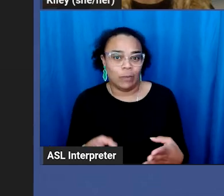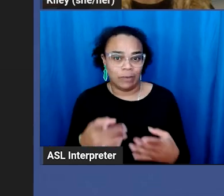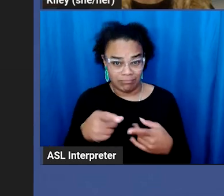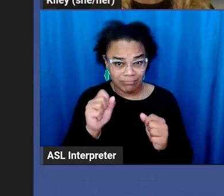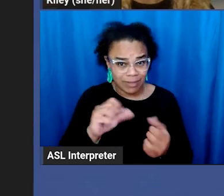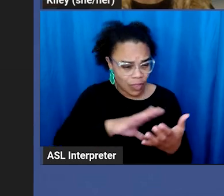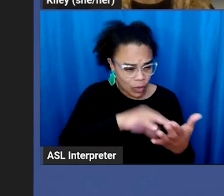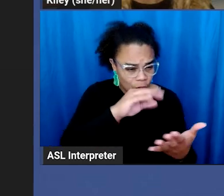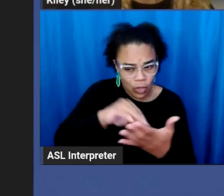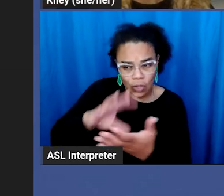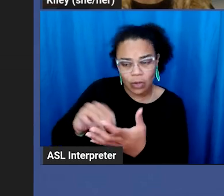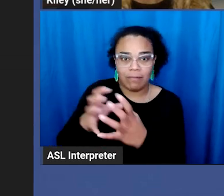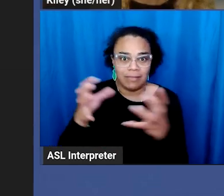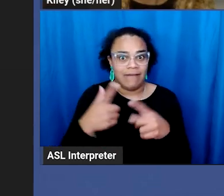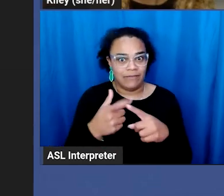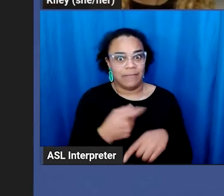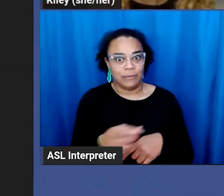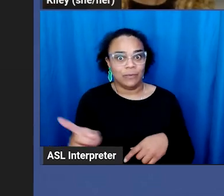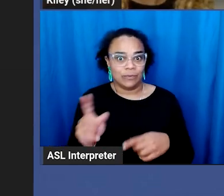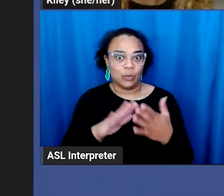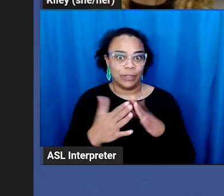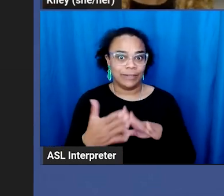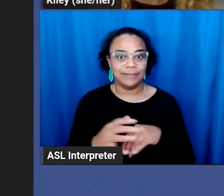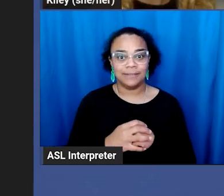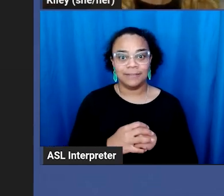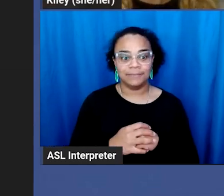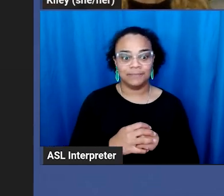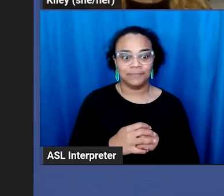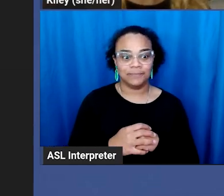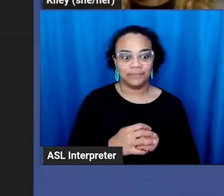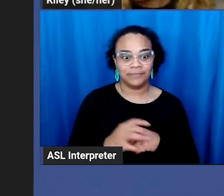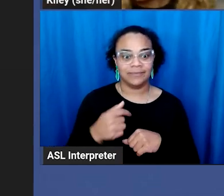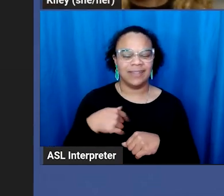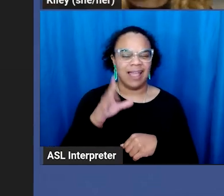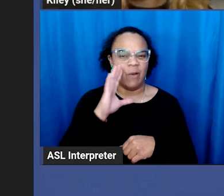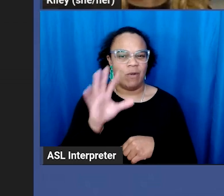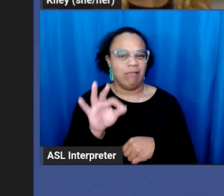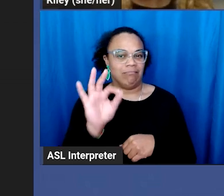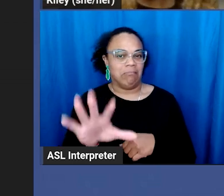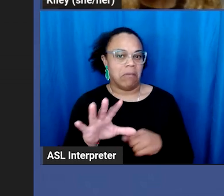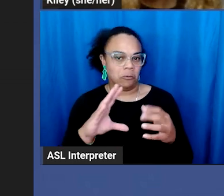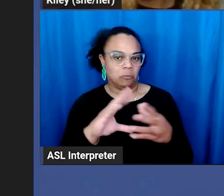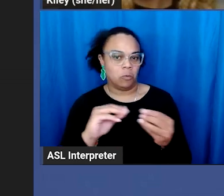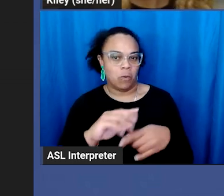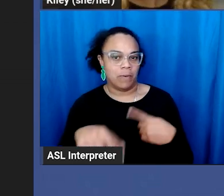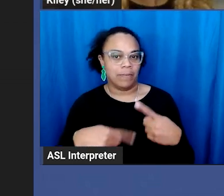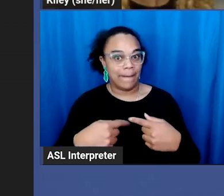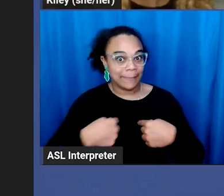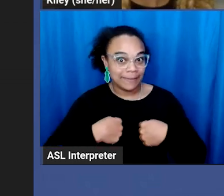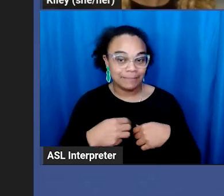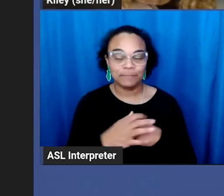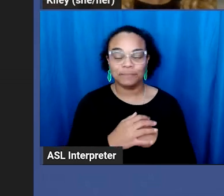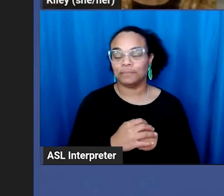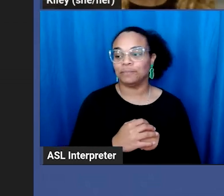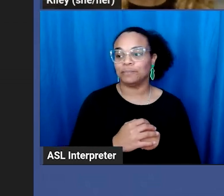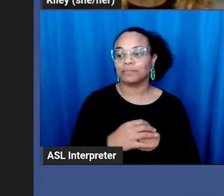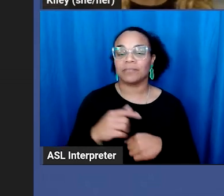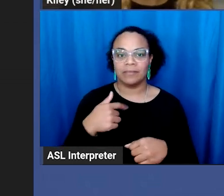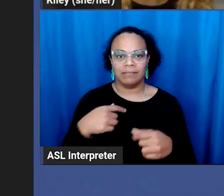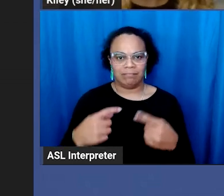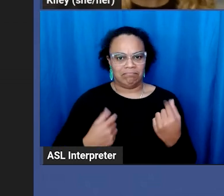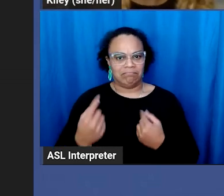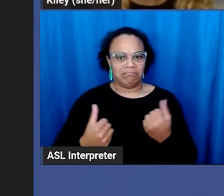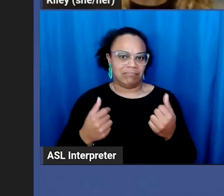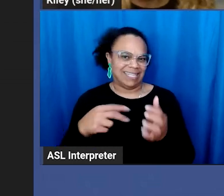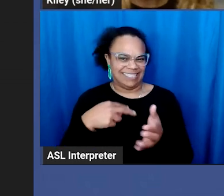learn a lot from these communities. And I'll give you guys just like a story time about me personally. As a dancer,